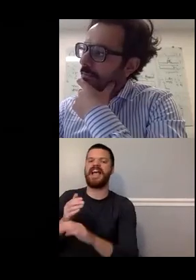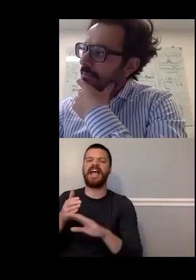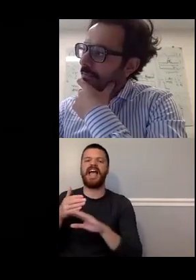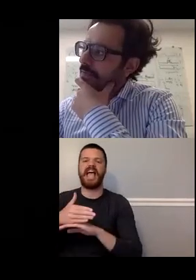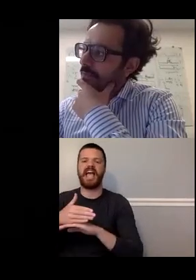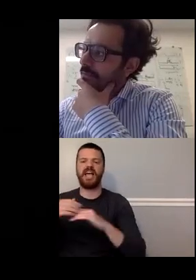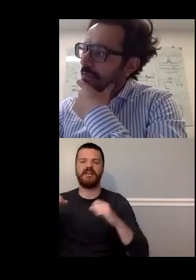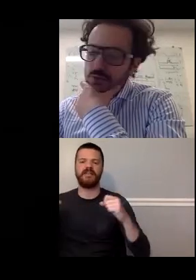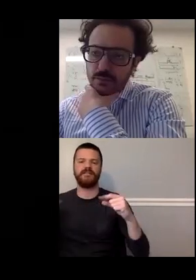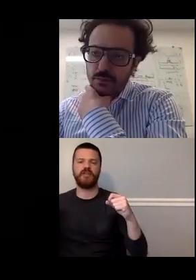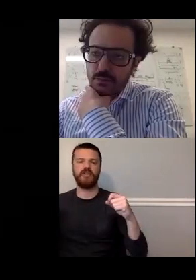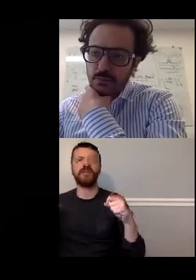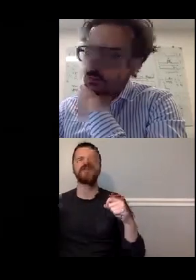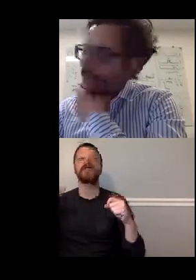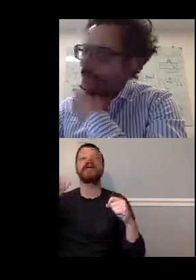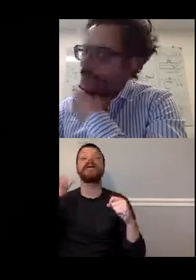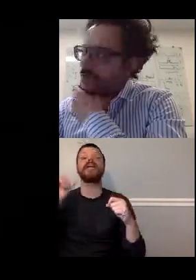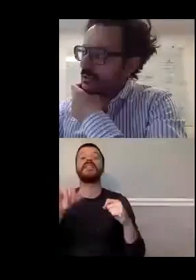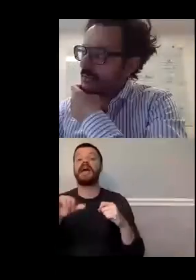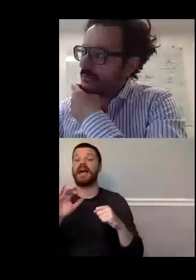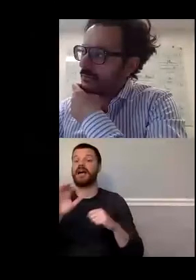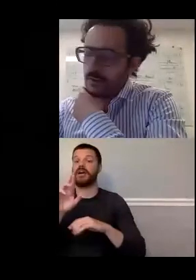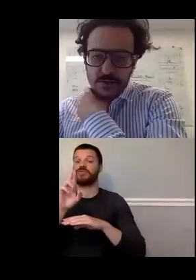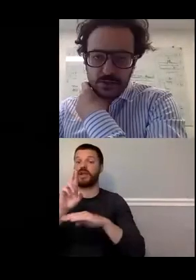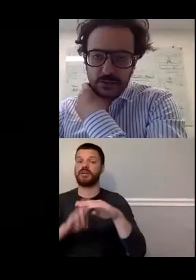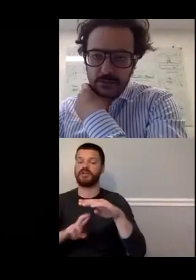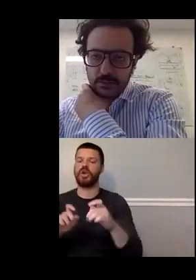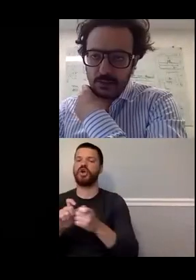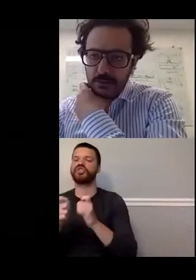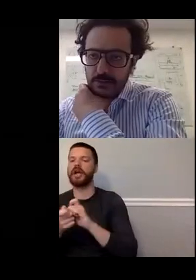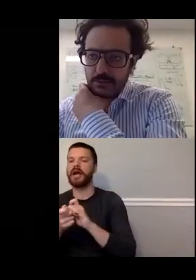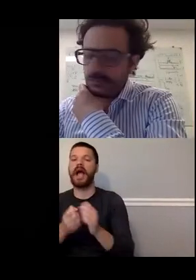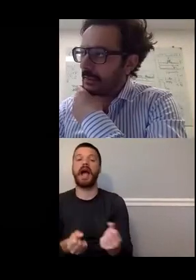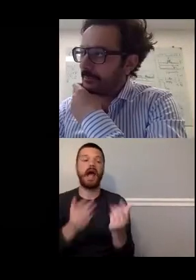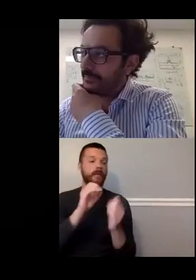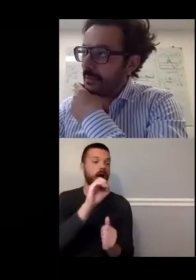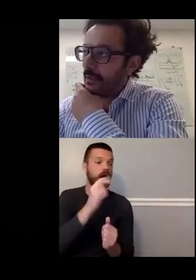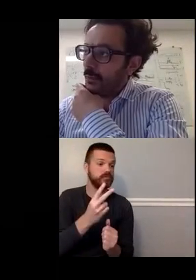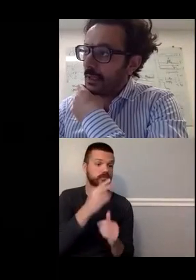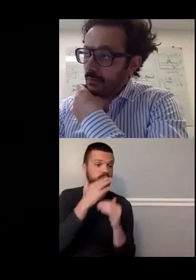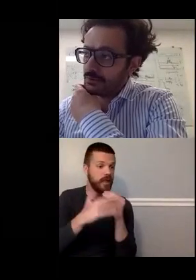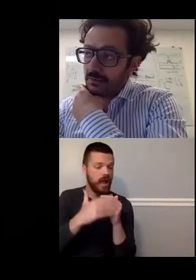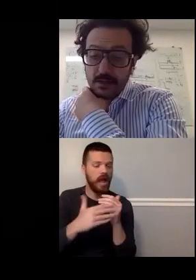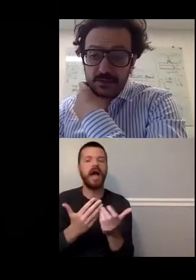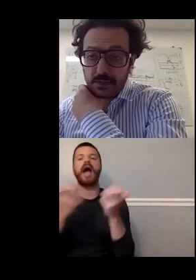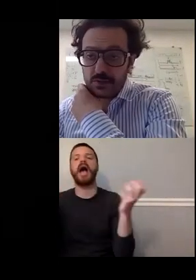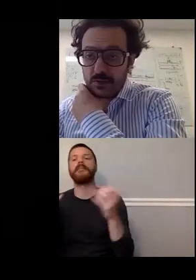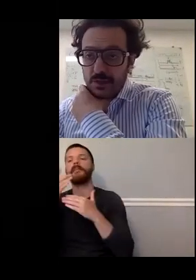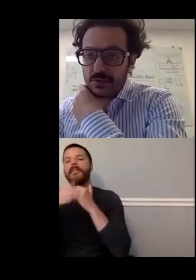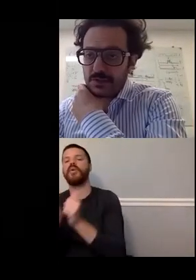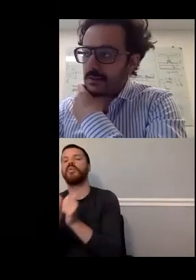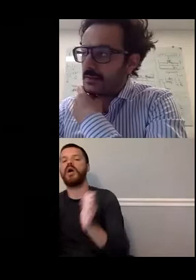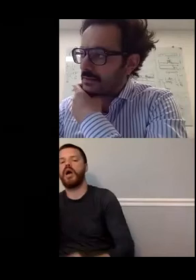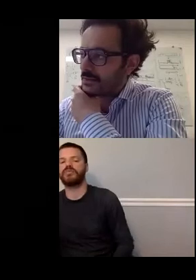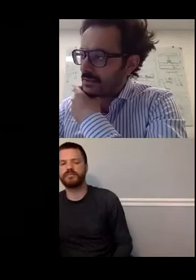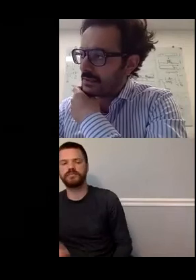signal depends on the ratio between oxygenated to deoxygenated blood in the brain. We can also derive structural